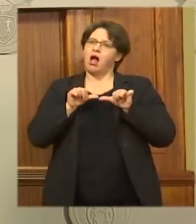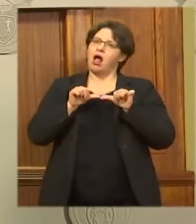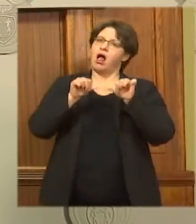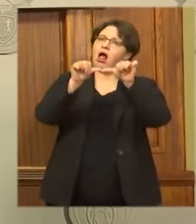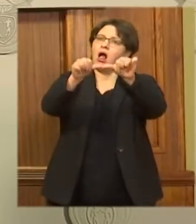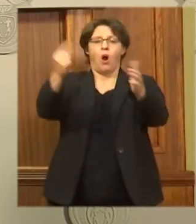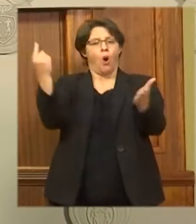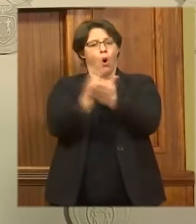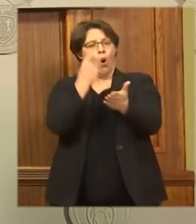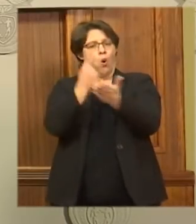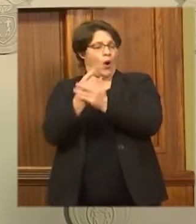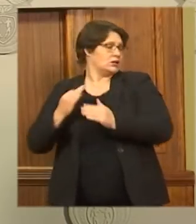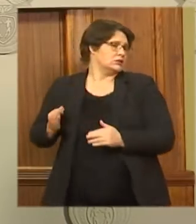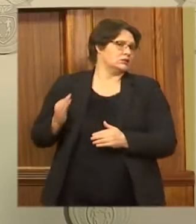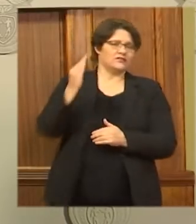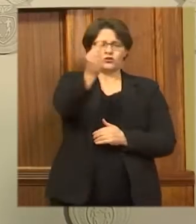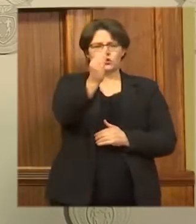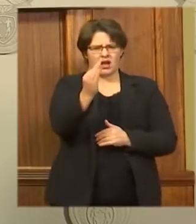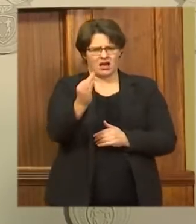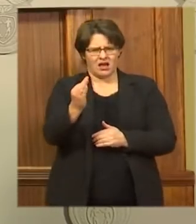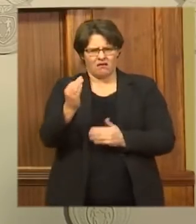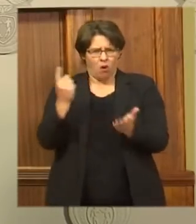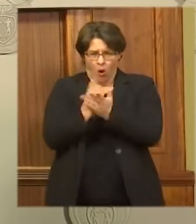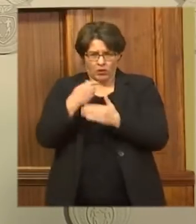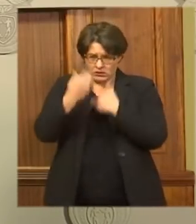sustained indefinitely or forever.